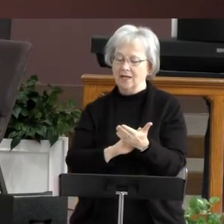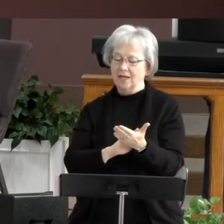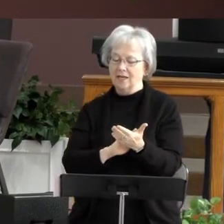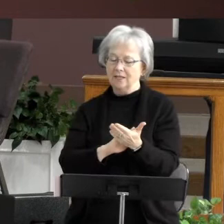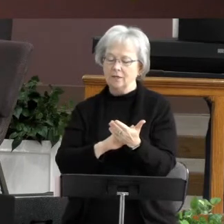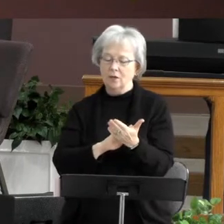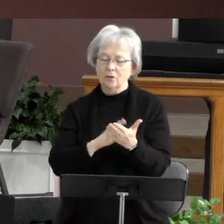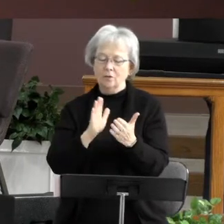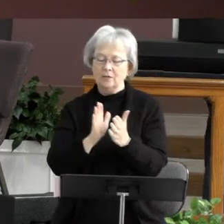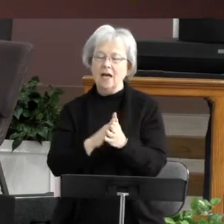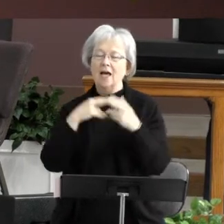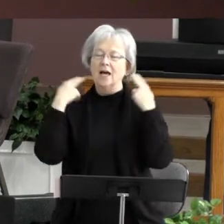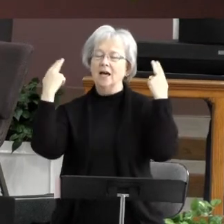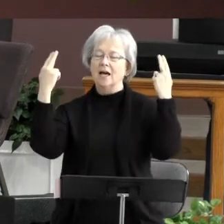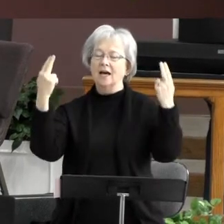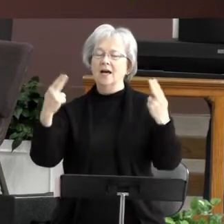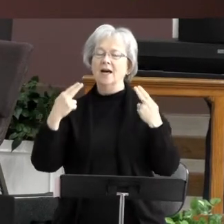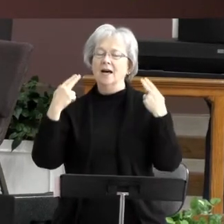praises.